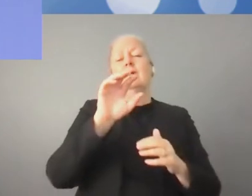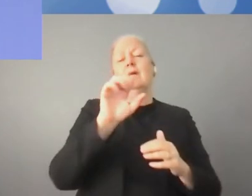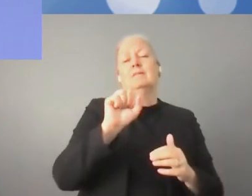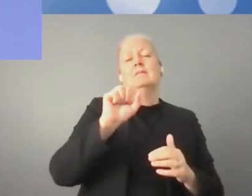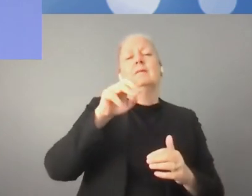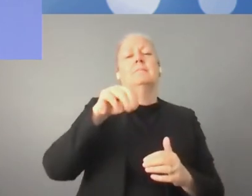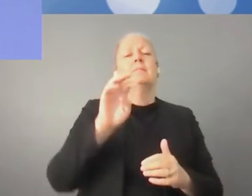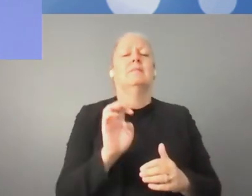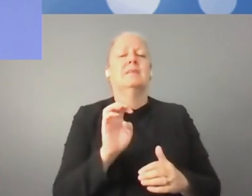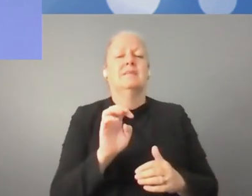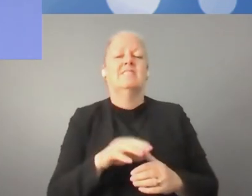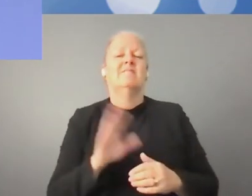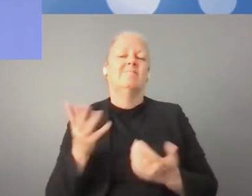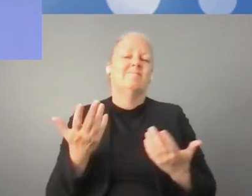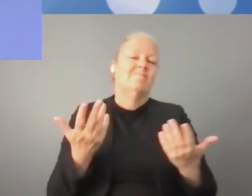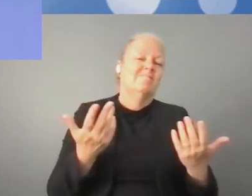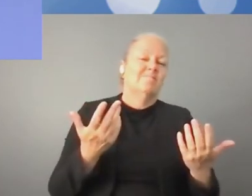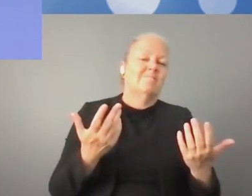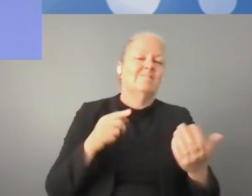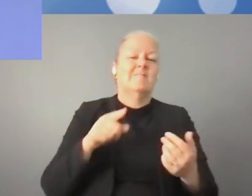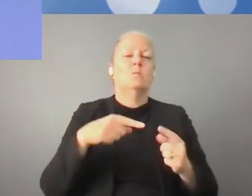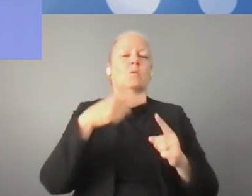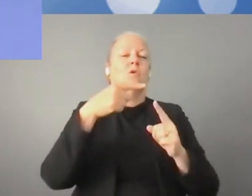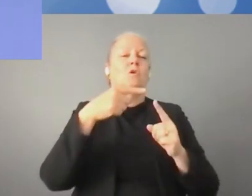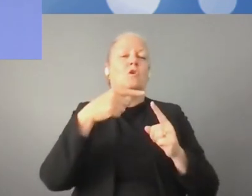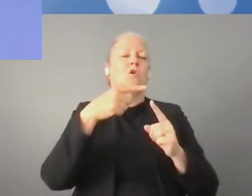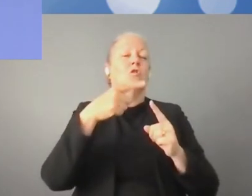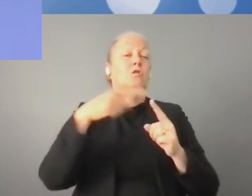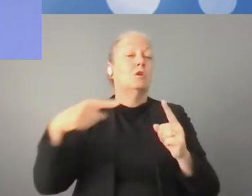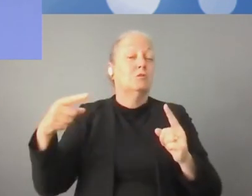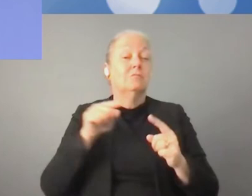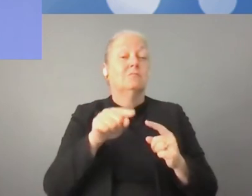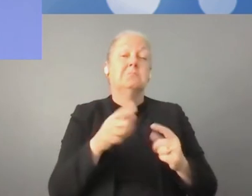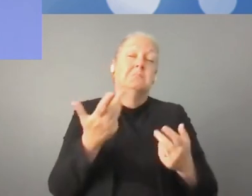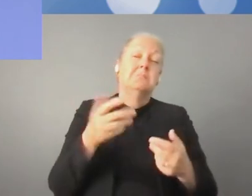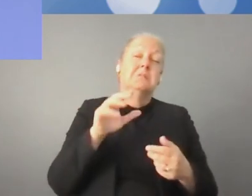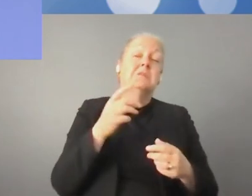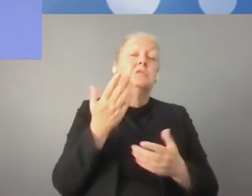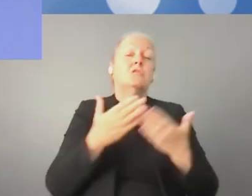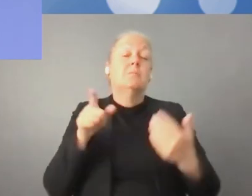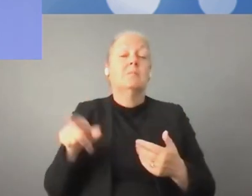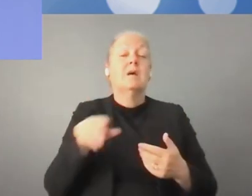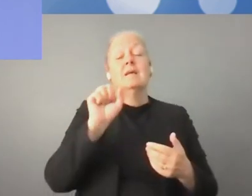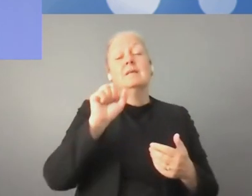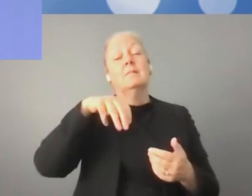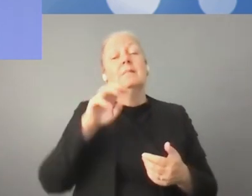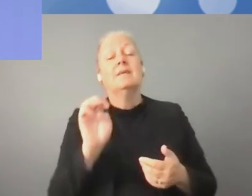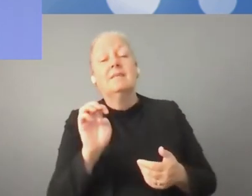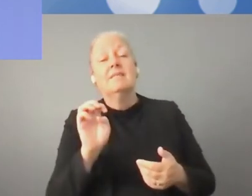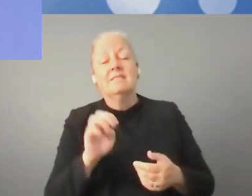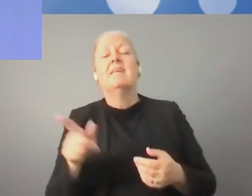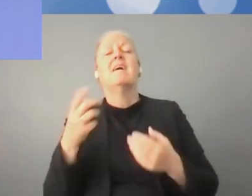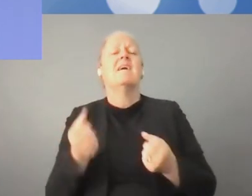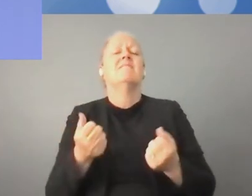depends on lots of factors sometimes the the smes will have easier access to credit line because they are